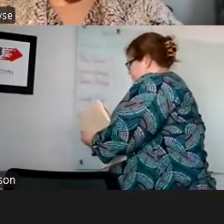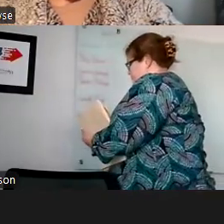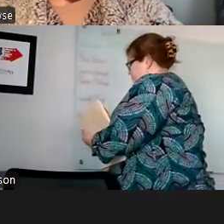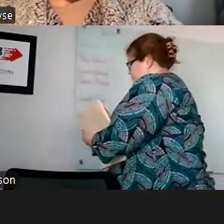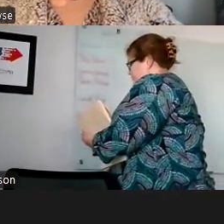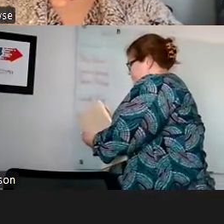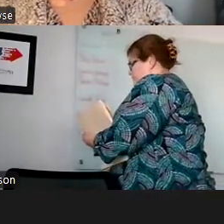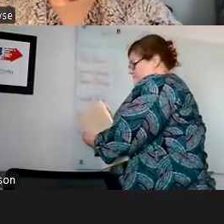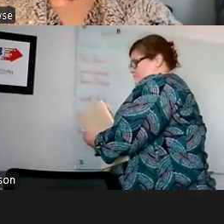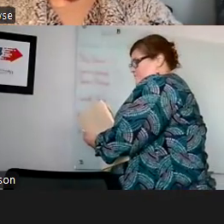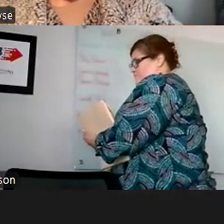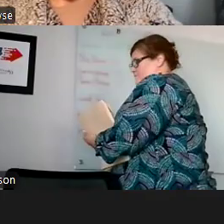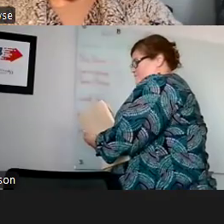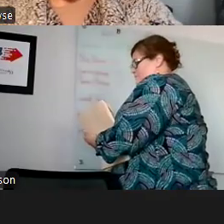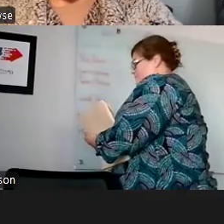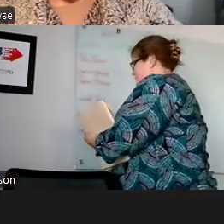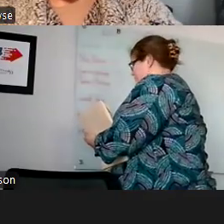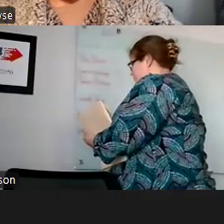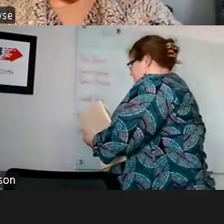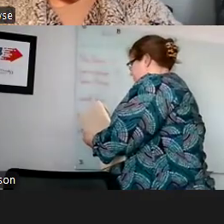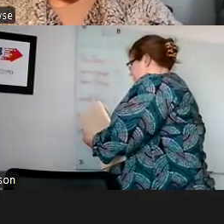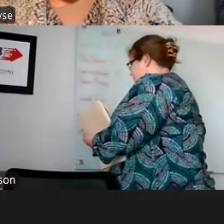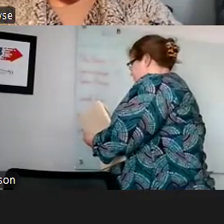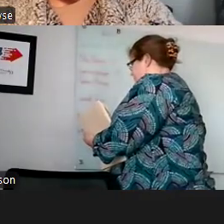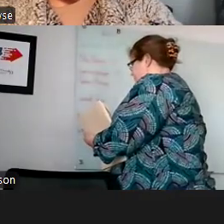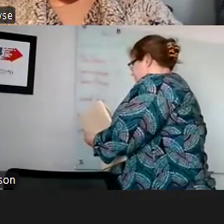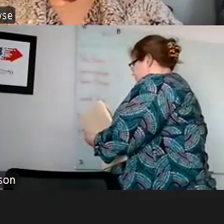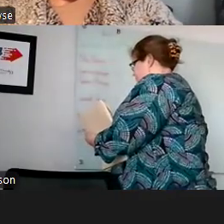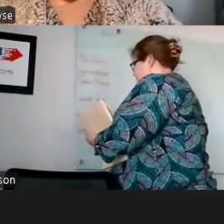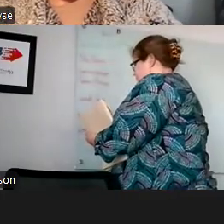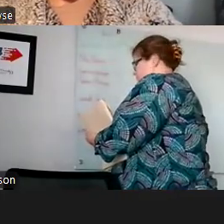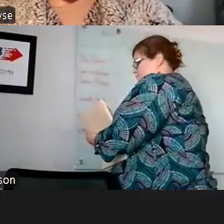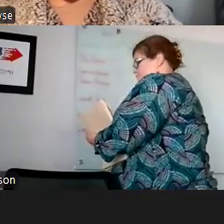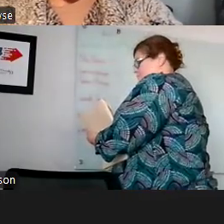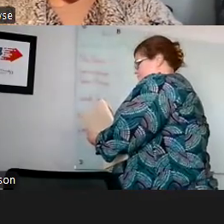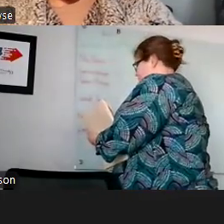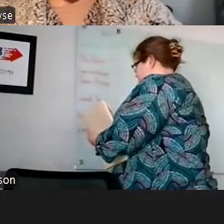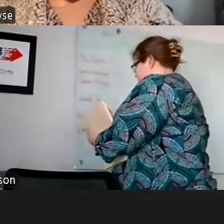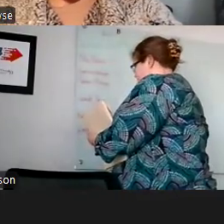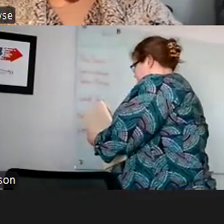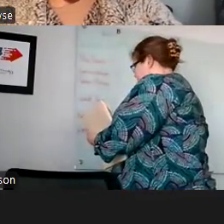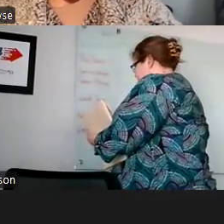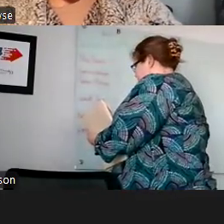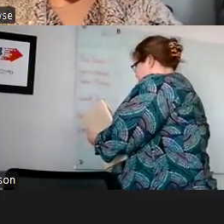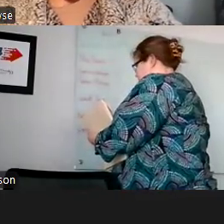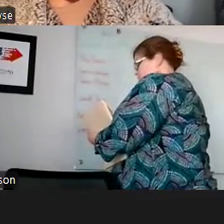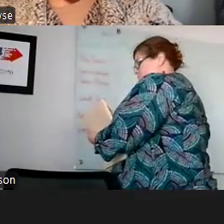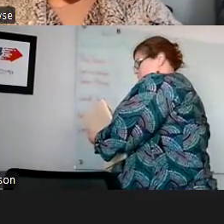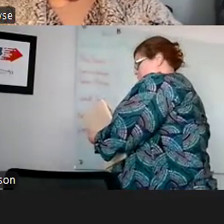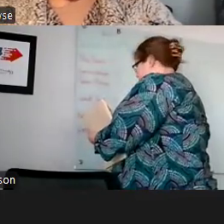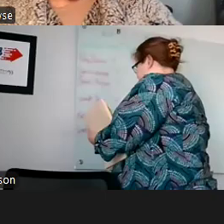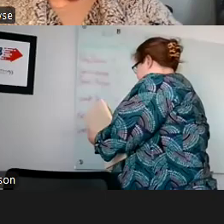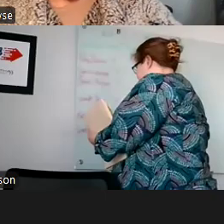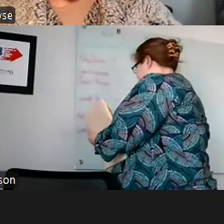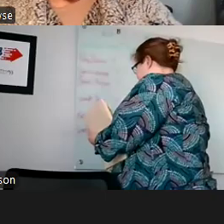present at the DREAM event in October, the Disability Rights Employment Awareness Month celebration that New York has in October every year for